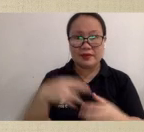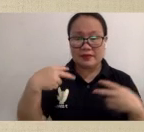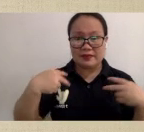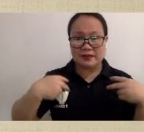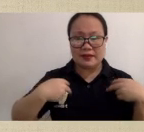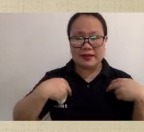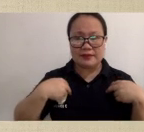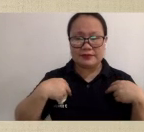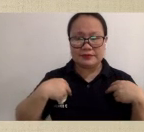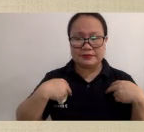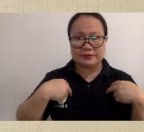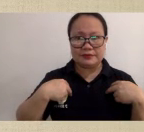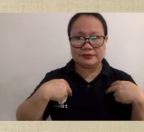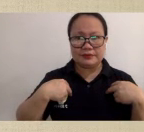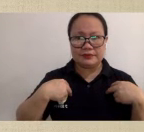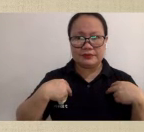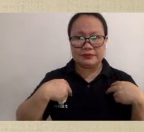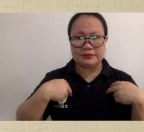Meron ako ditong